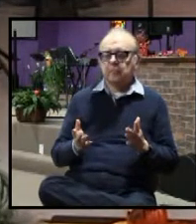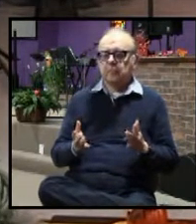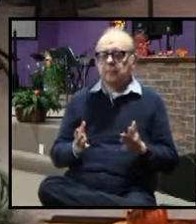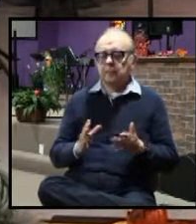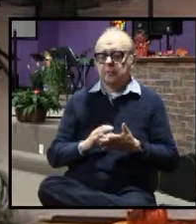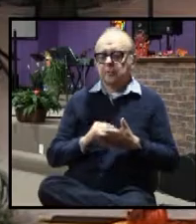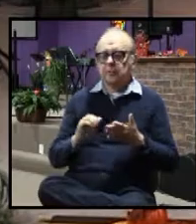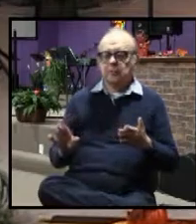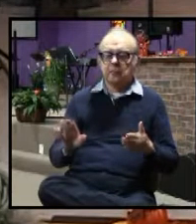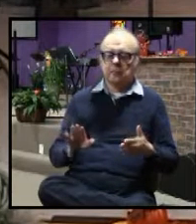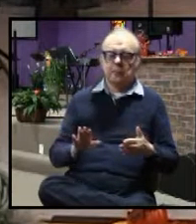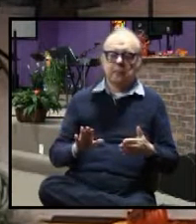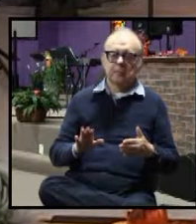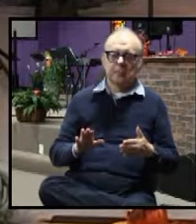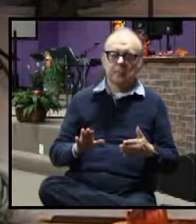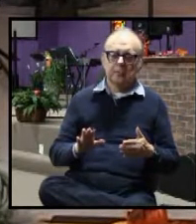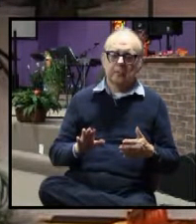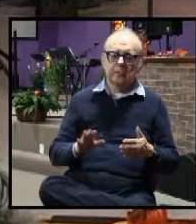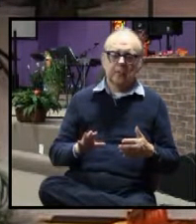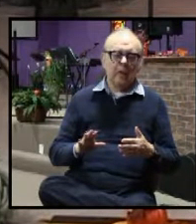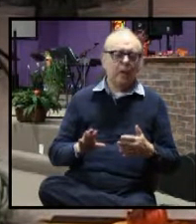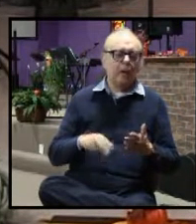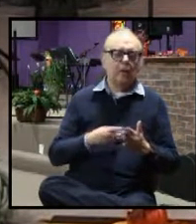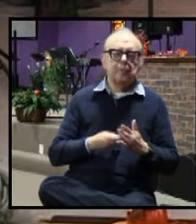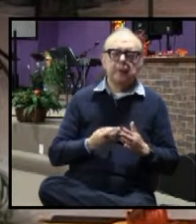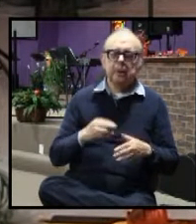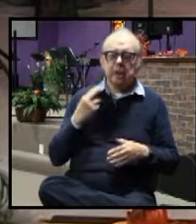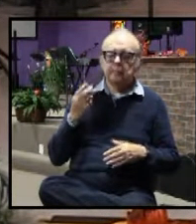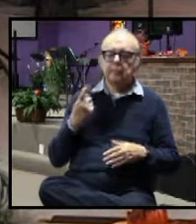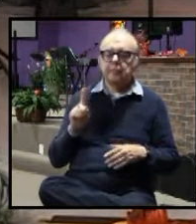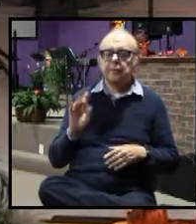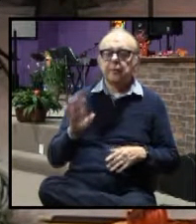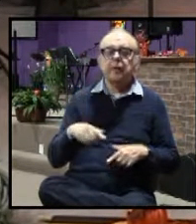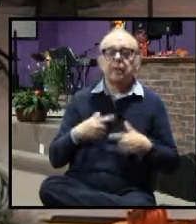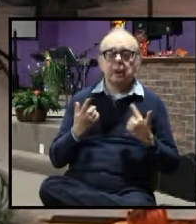they began to remove all meaning and purpose from their lives.